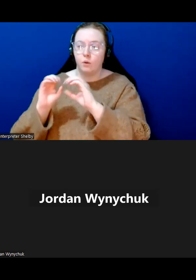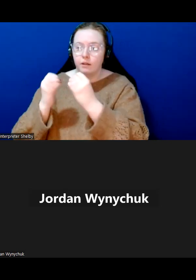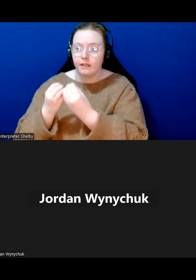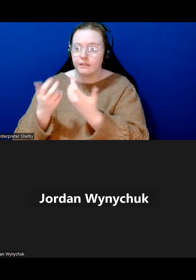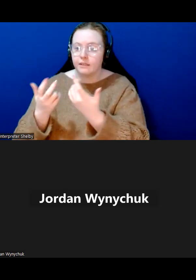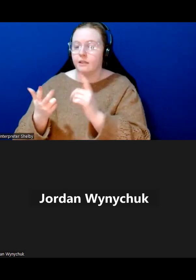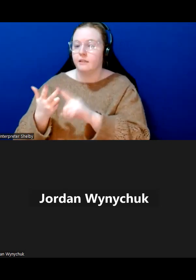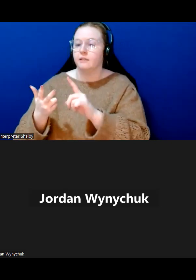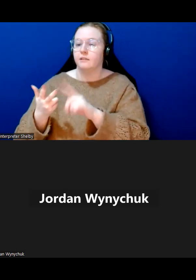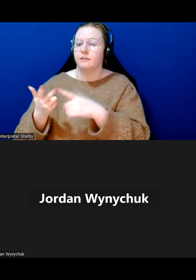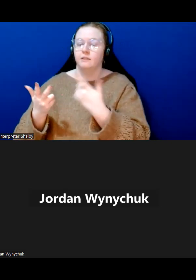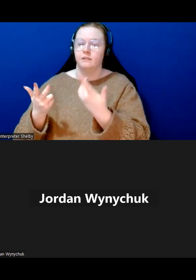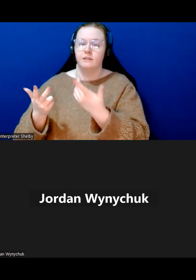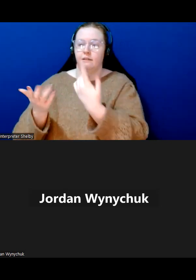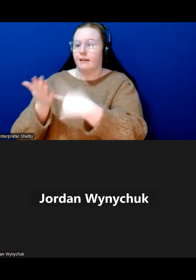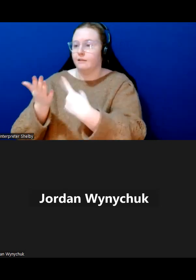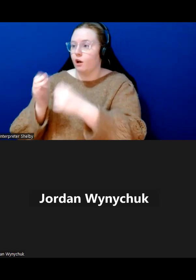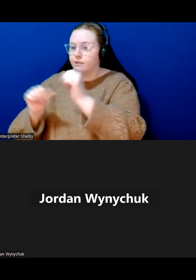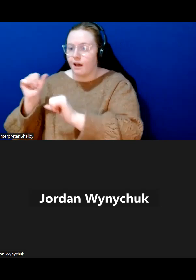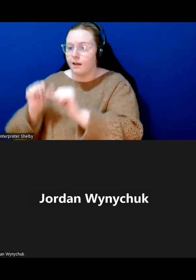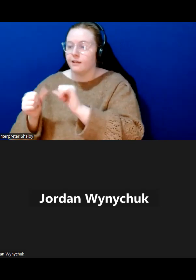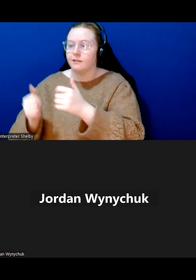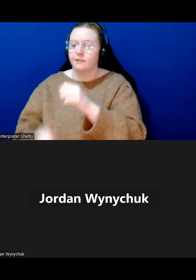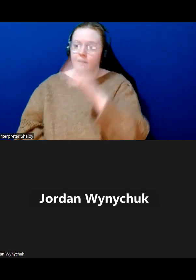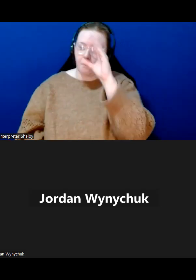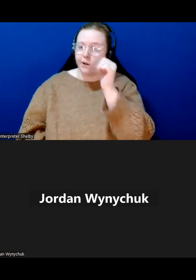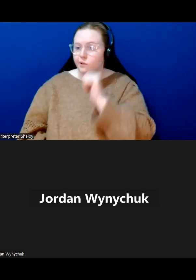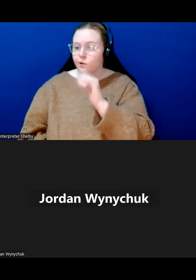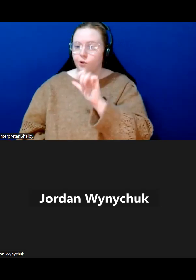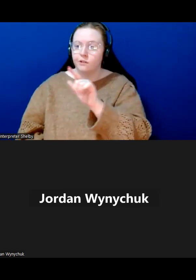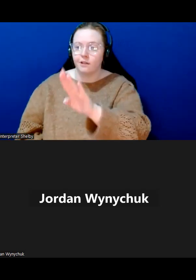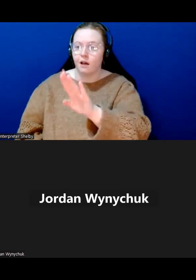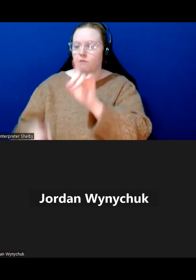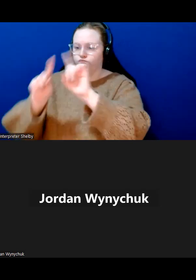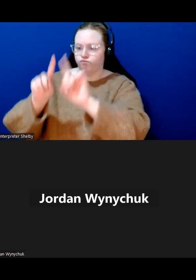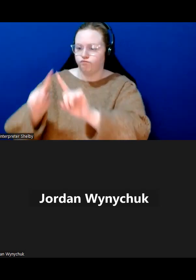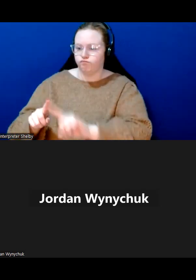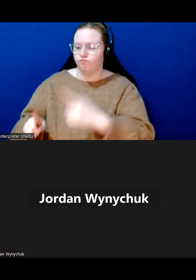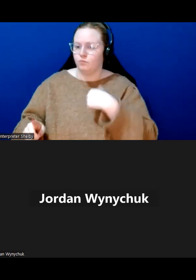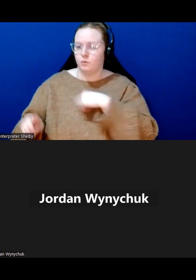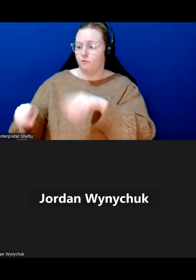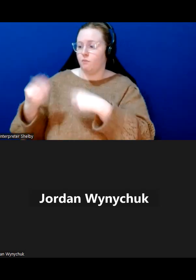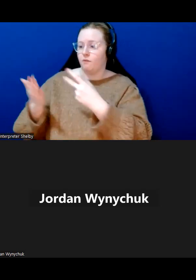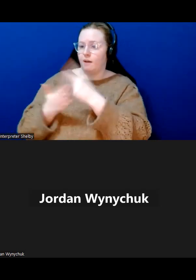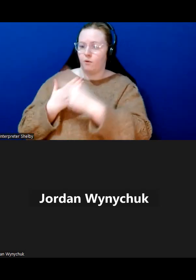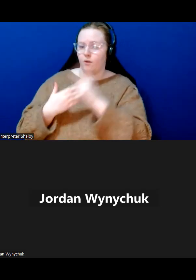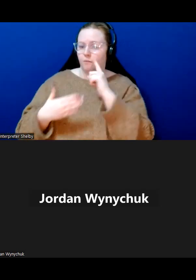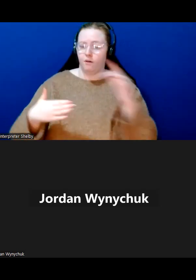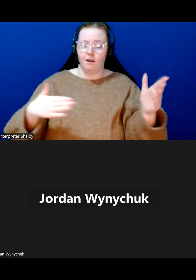to Let's Talk Science, to Boys and Girls Clubs. We've done programming for a little bit of everyone.